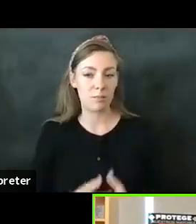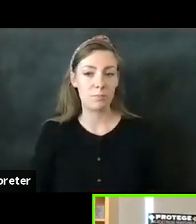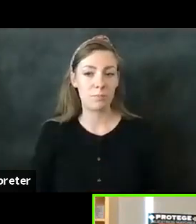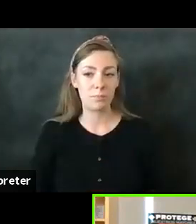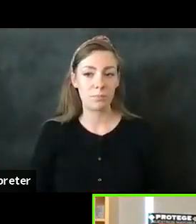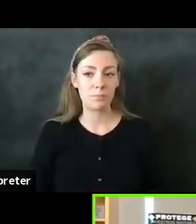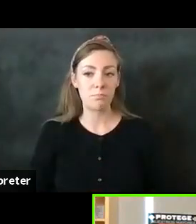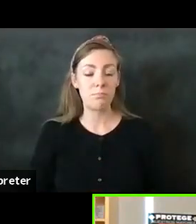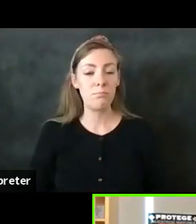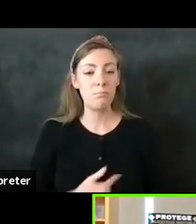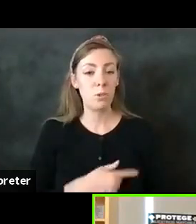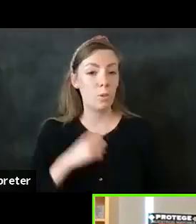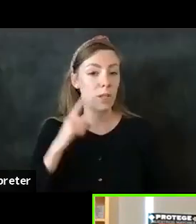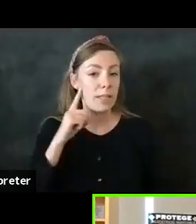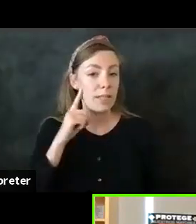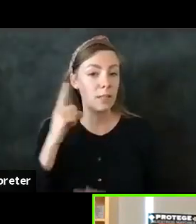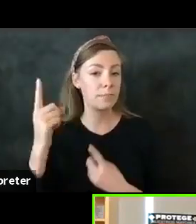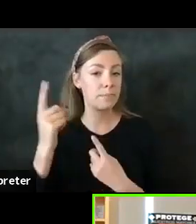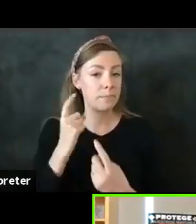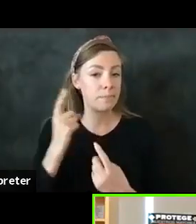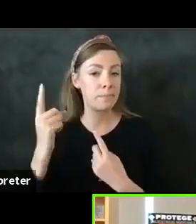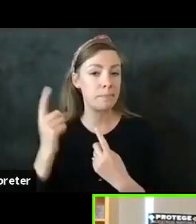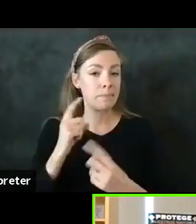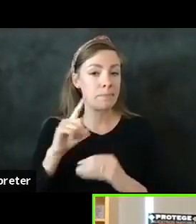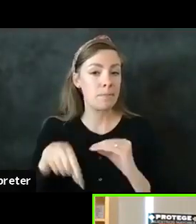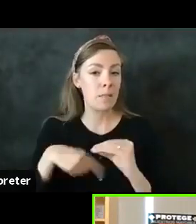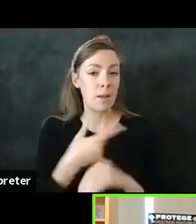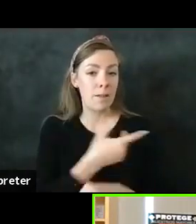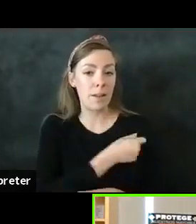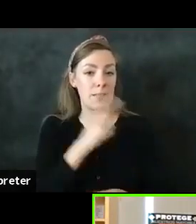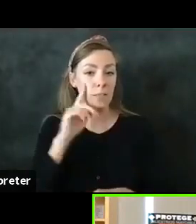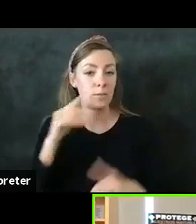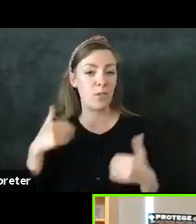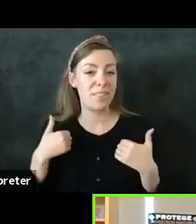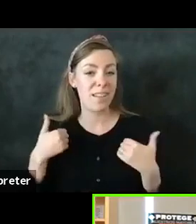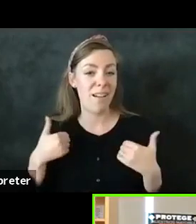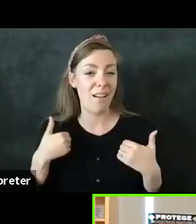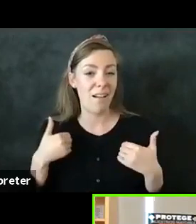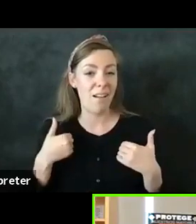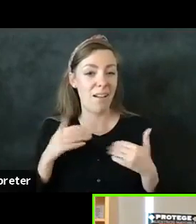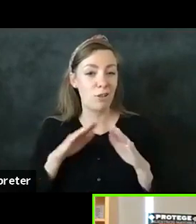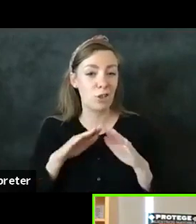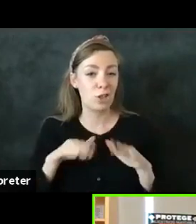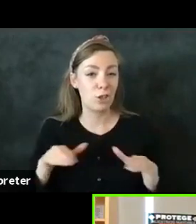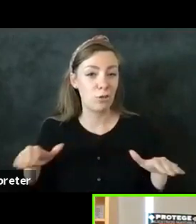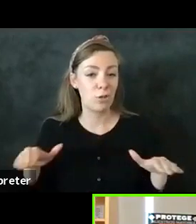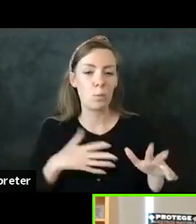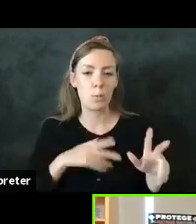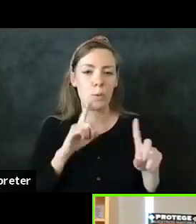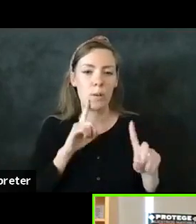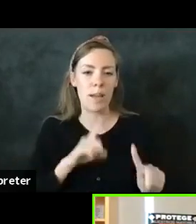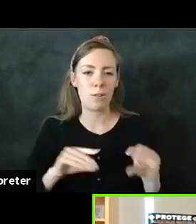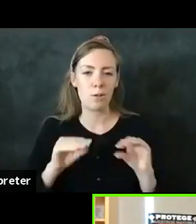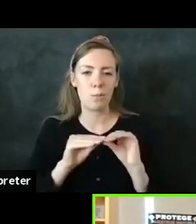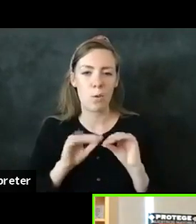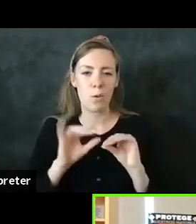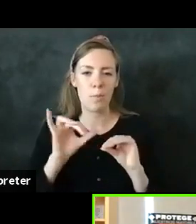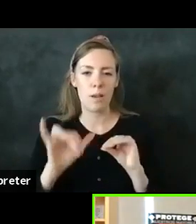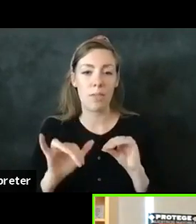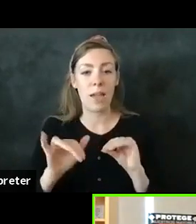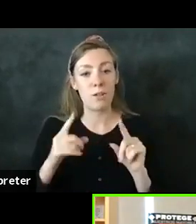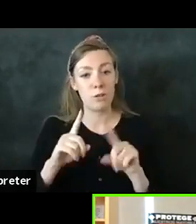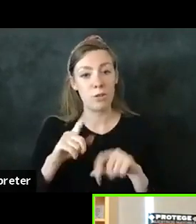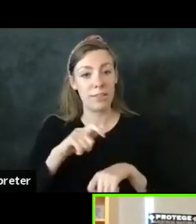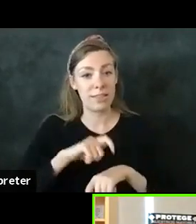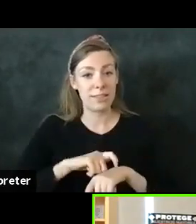We're hearing questions these days about vaccines for younger children, and we'll answer some of those questions and more during the course of this